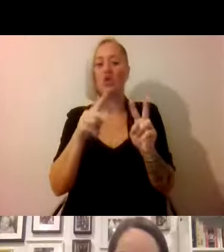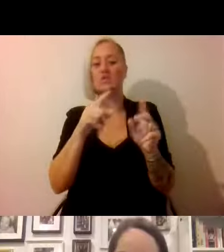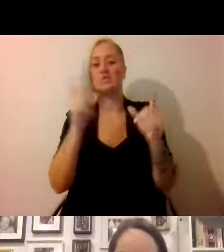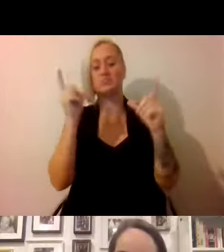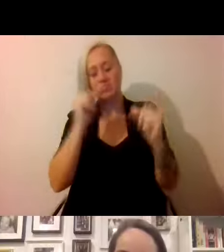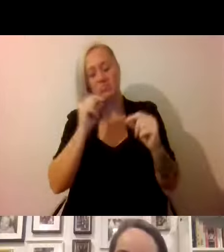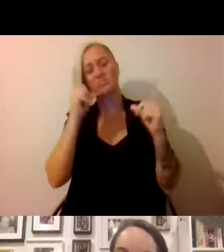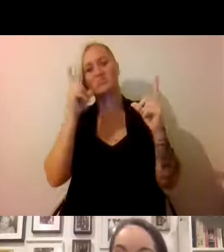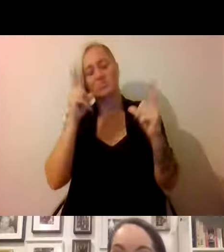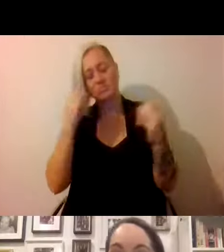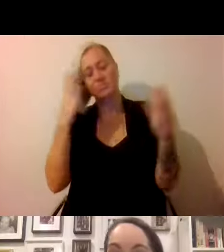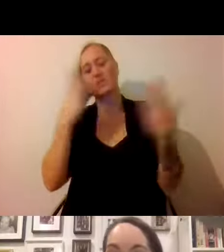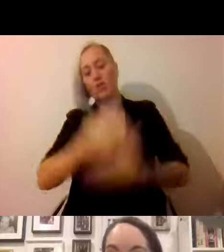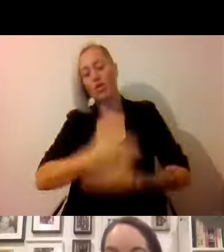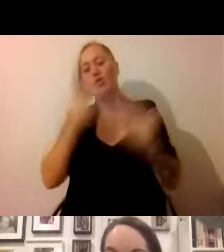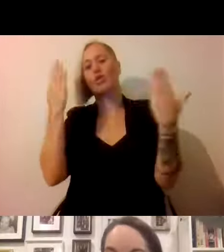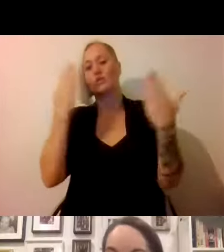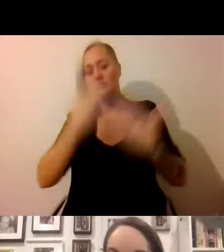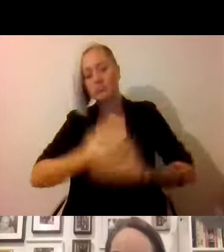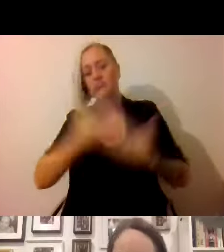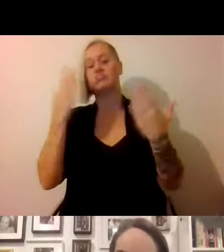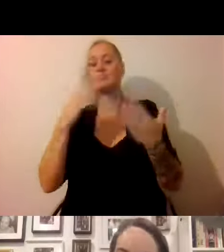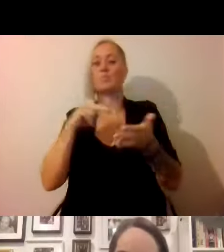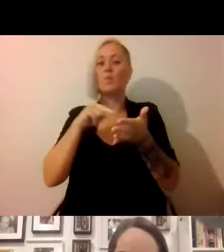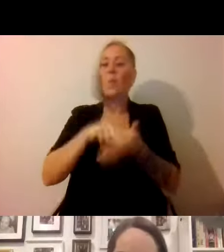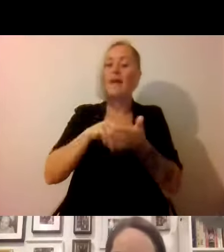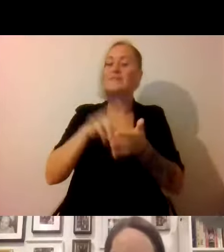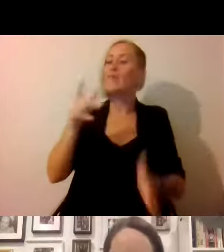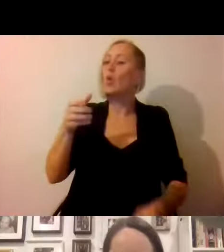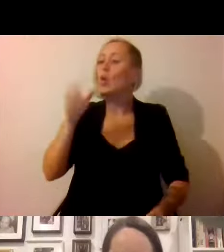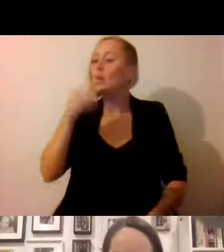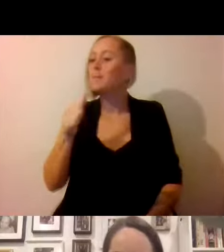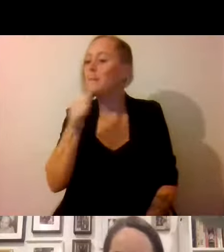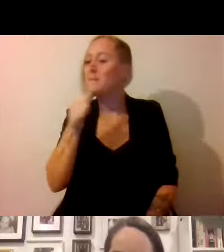consciousness, waking for occasional sips of beer and lemonade.